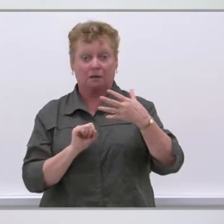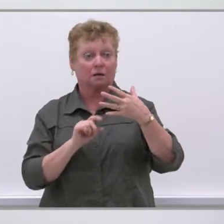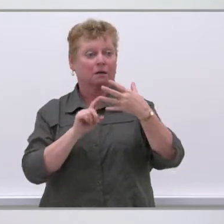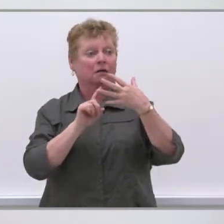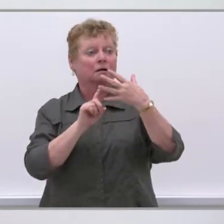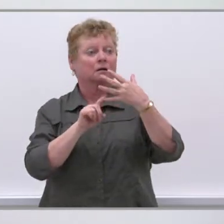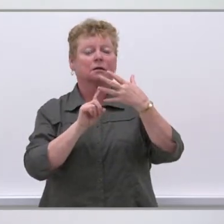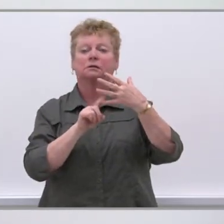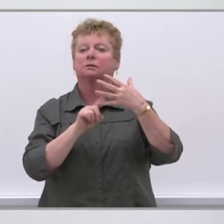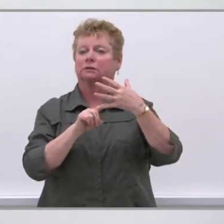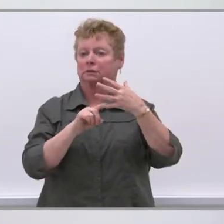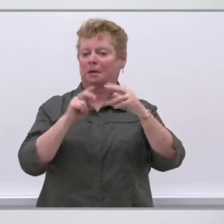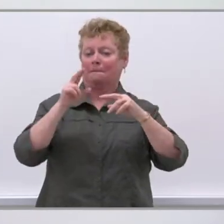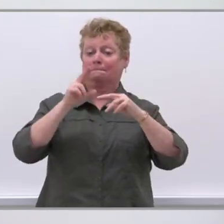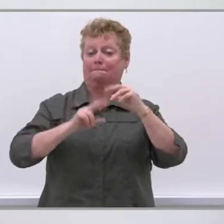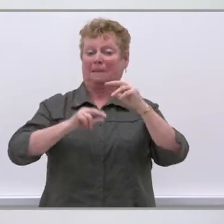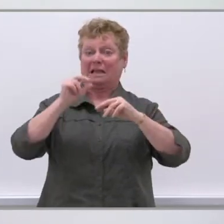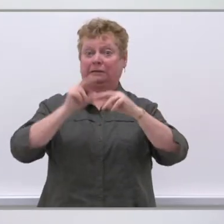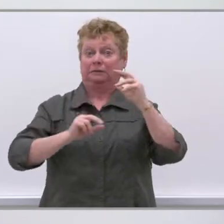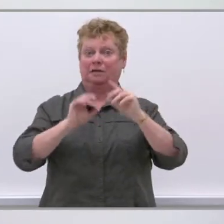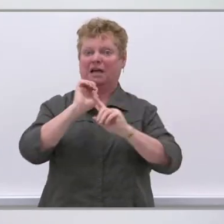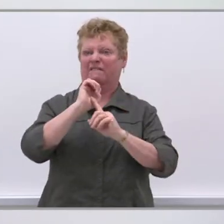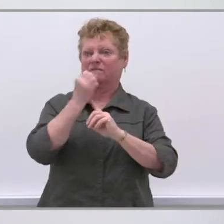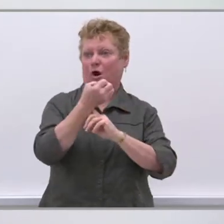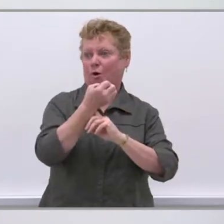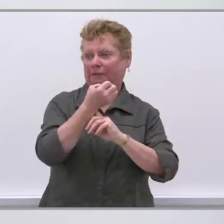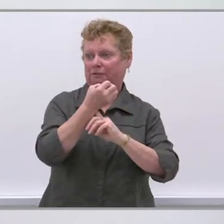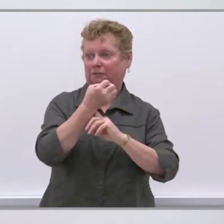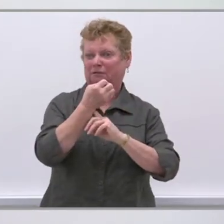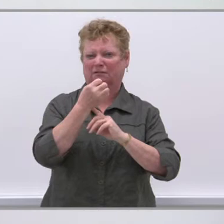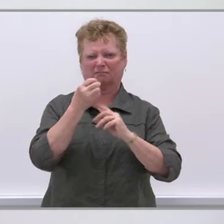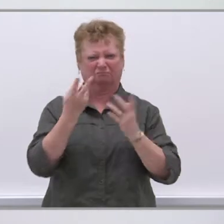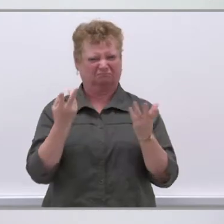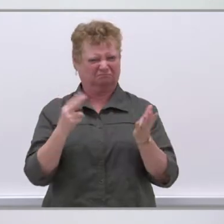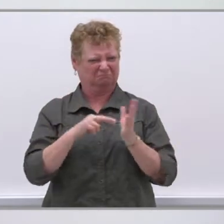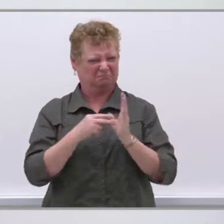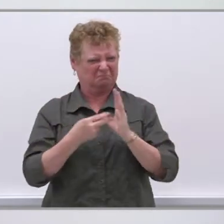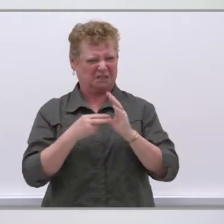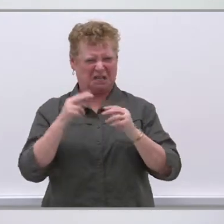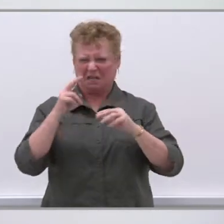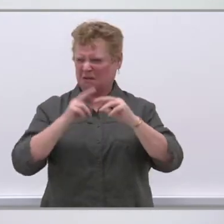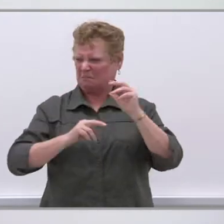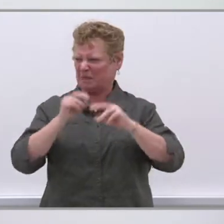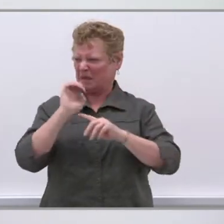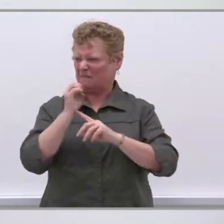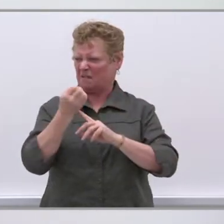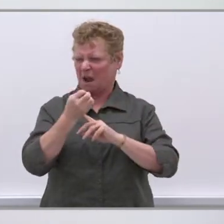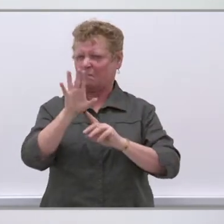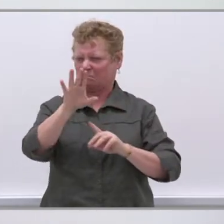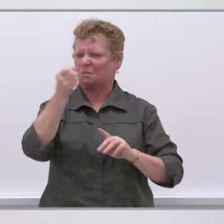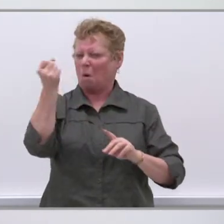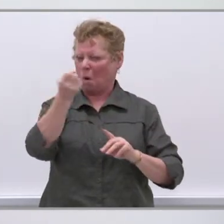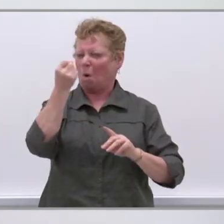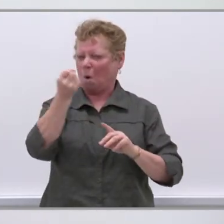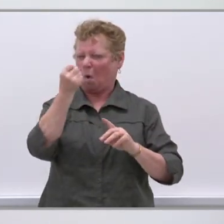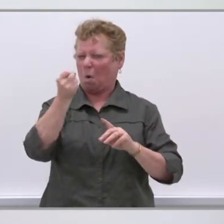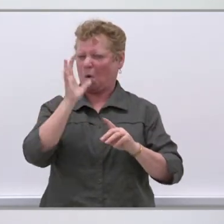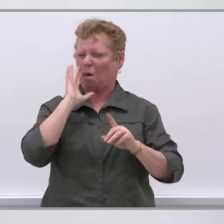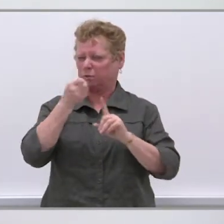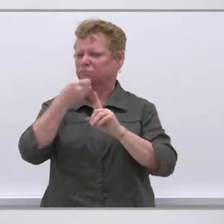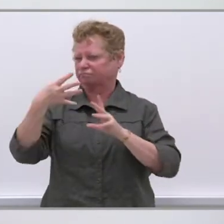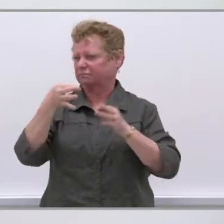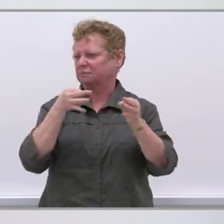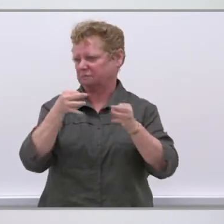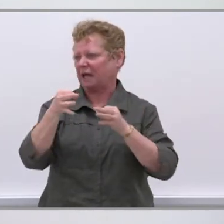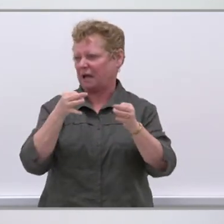and the built environment. And that means, well, I'll get into that in a minute, what the built environment means. So I'm going to go